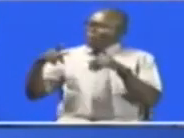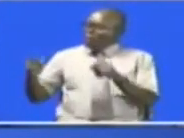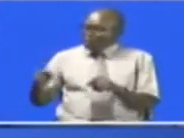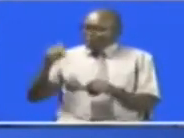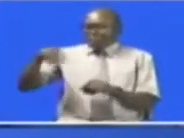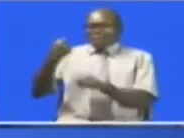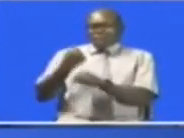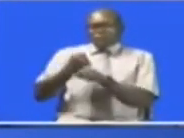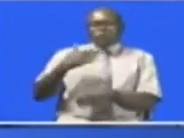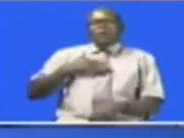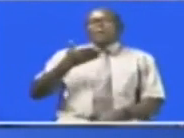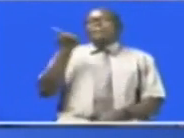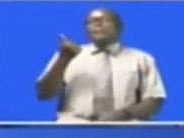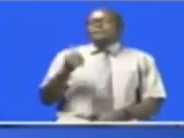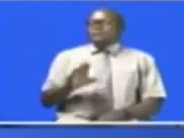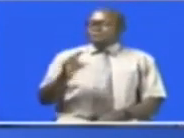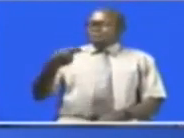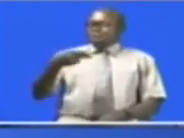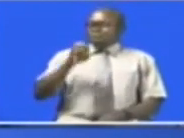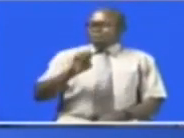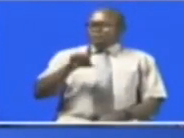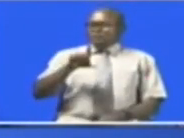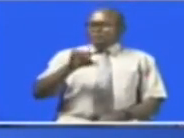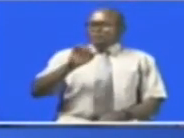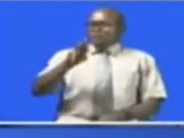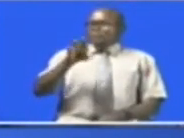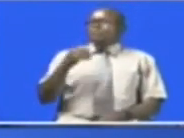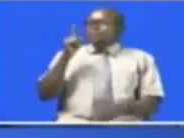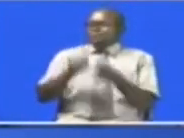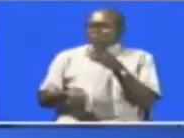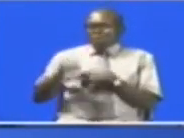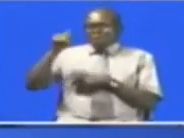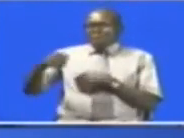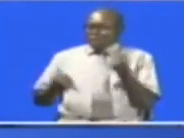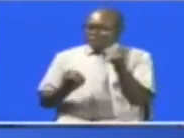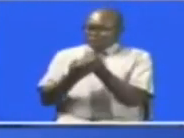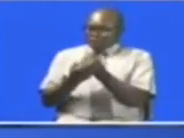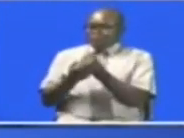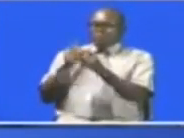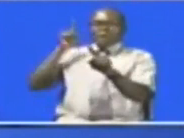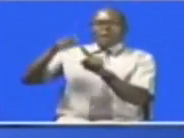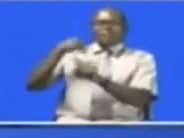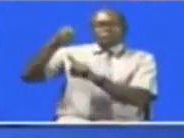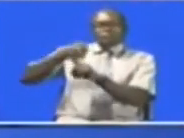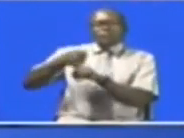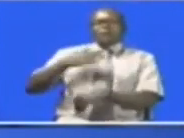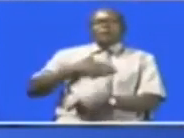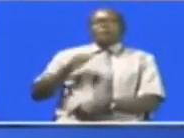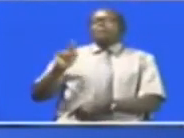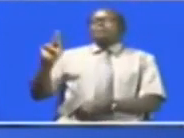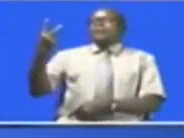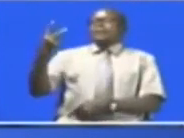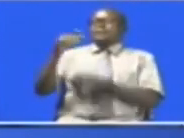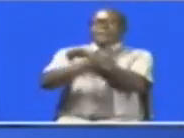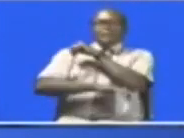said, we will do our best. But Chelimo said, I will go Moses, because we need to fight for our country. And we